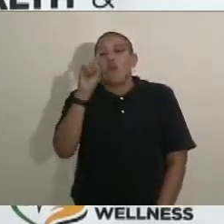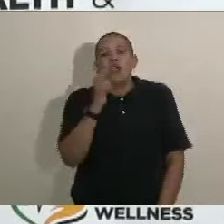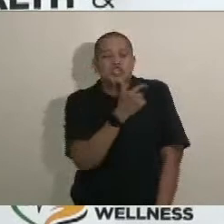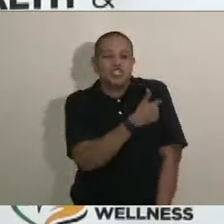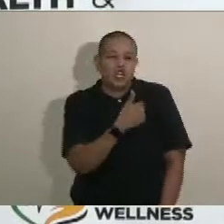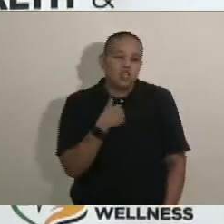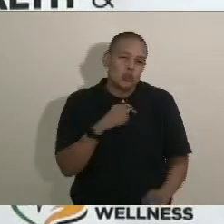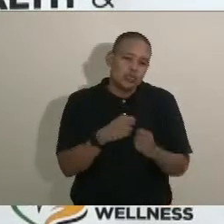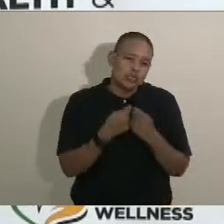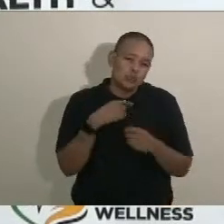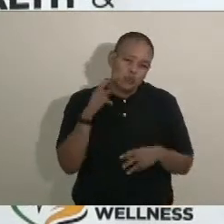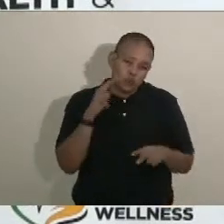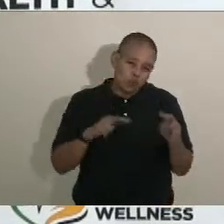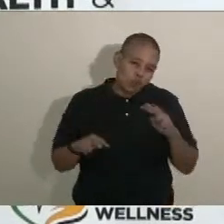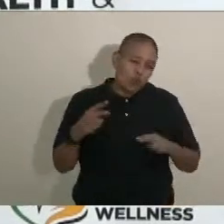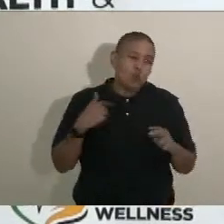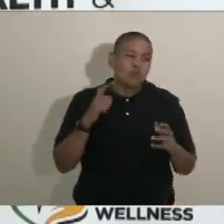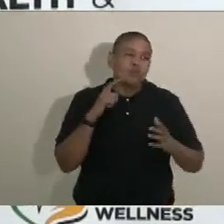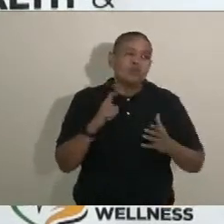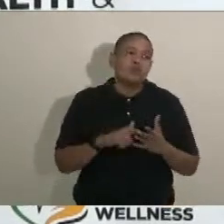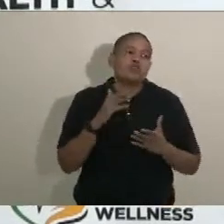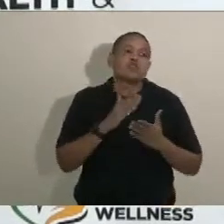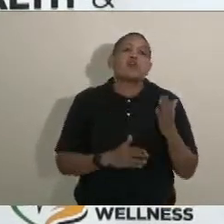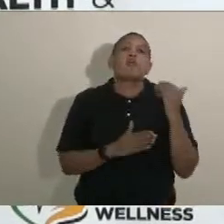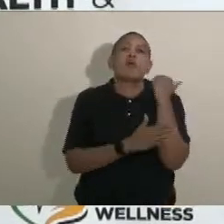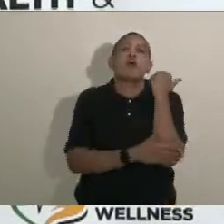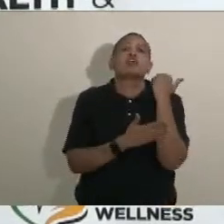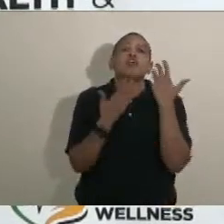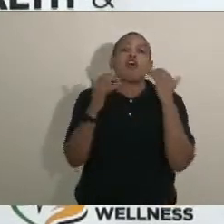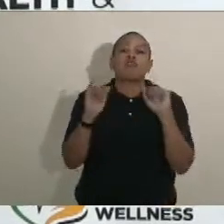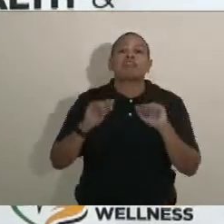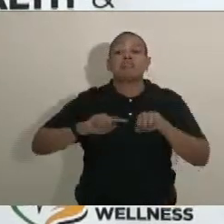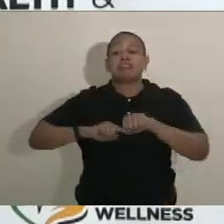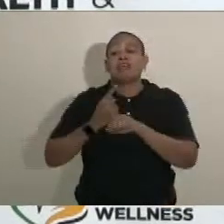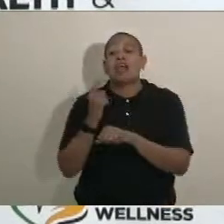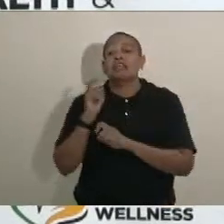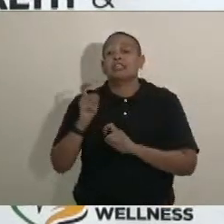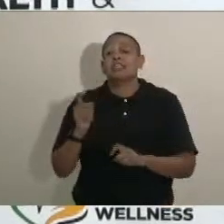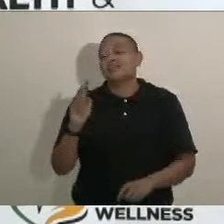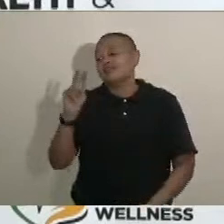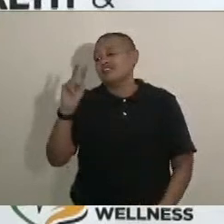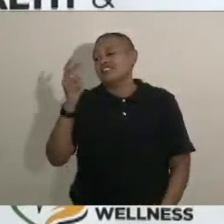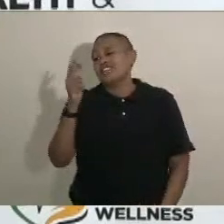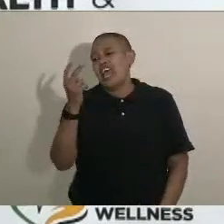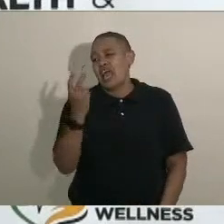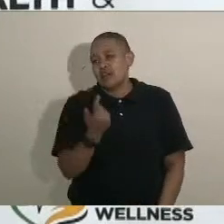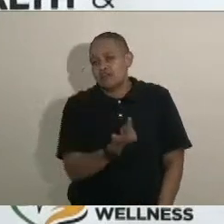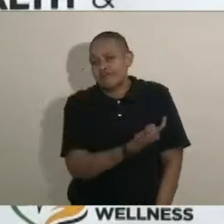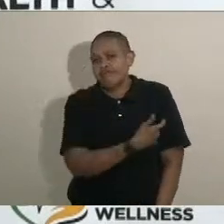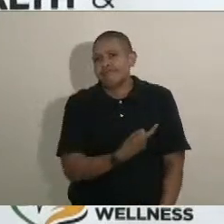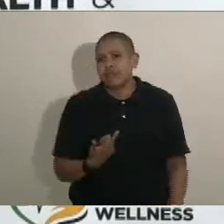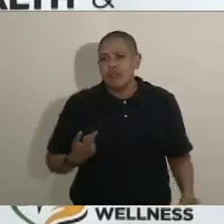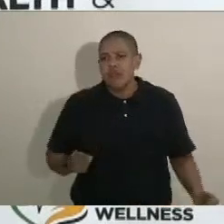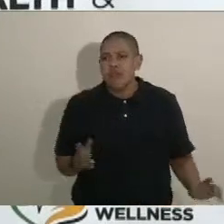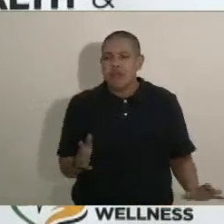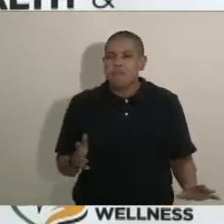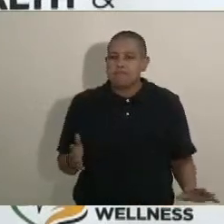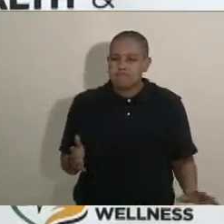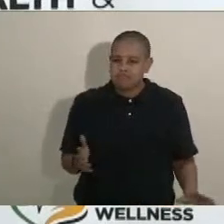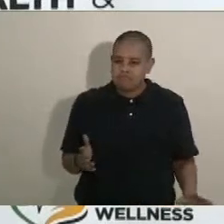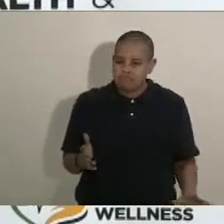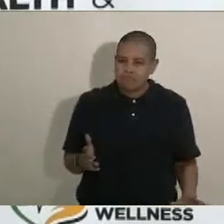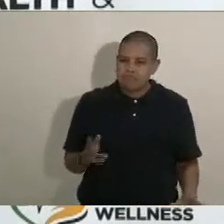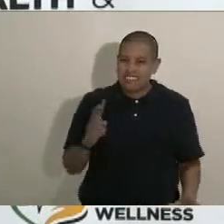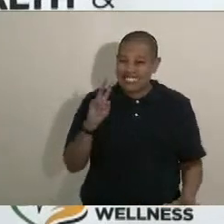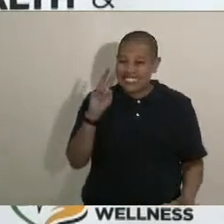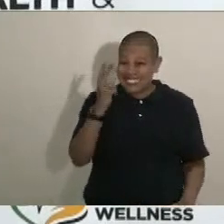have recognized that some countries have started to give a second booster, and for